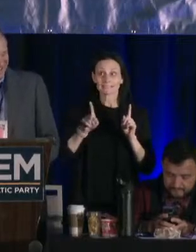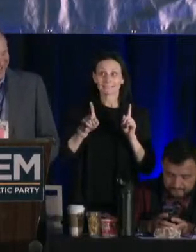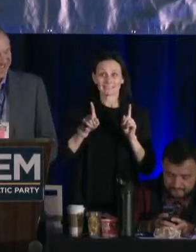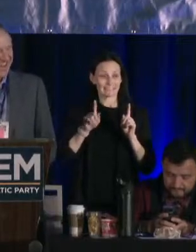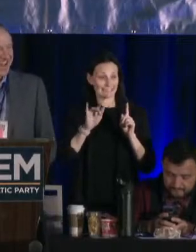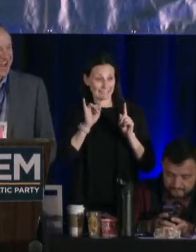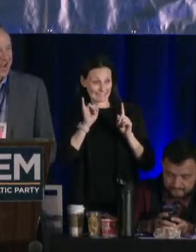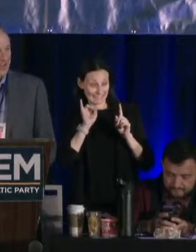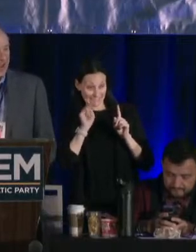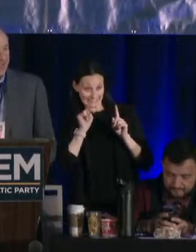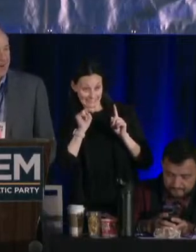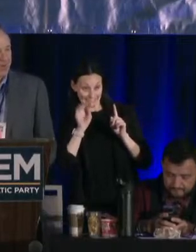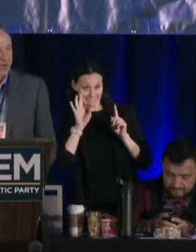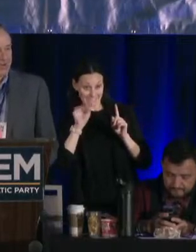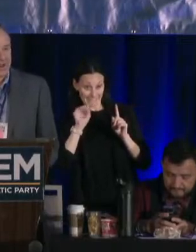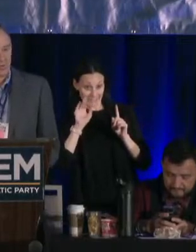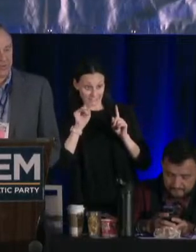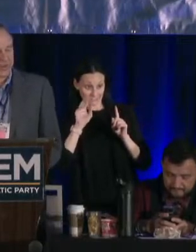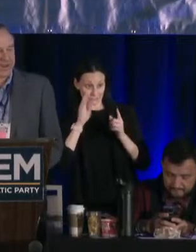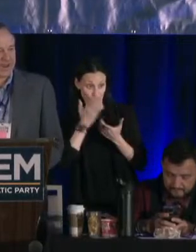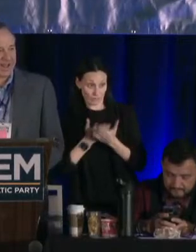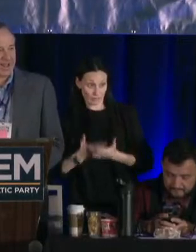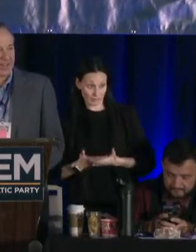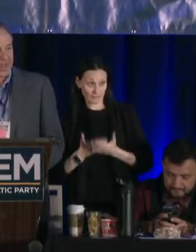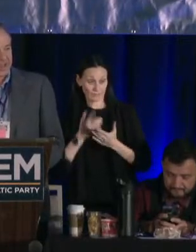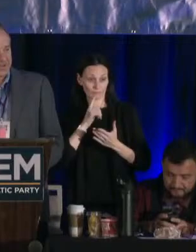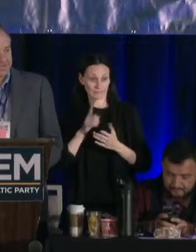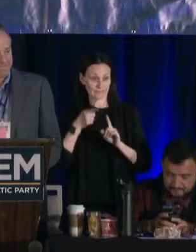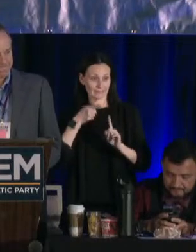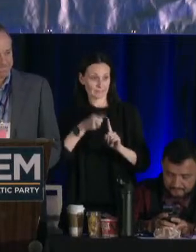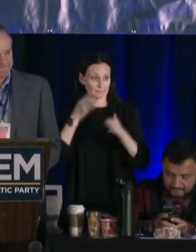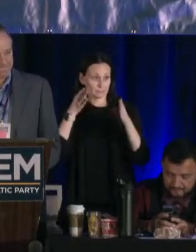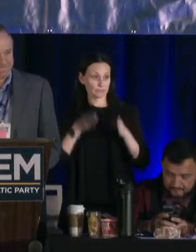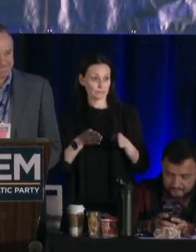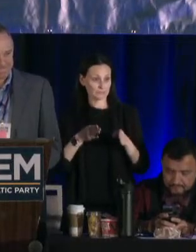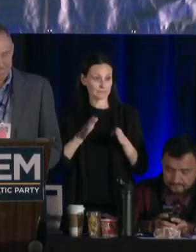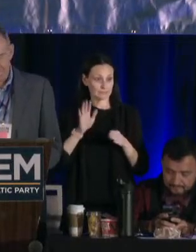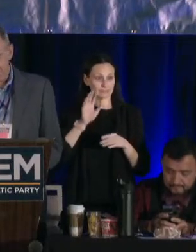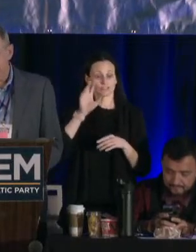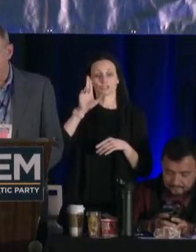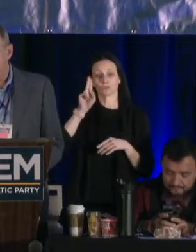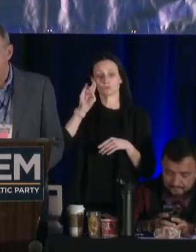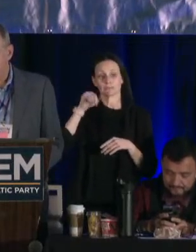indefatigable, is that right? Staff member, Unique Wilson, thank you.